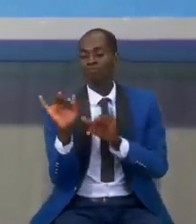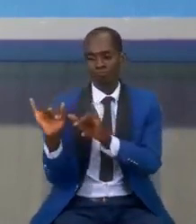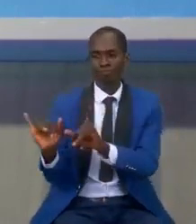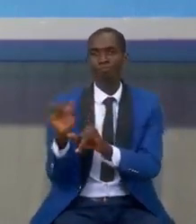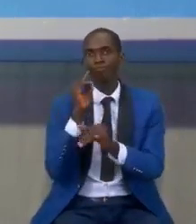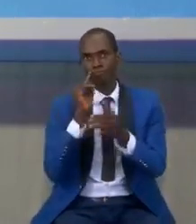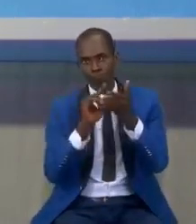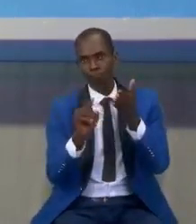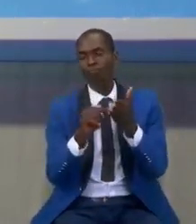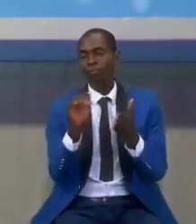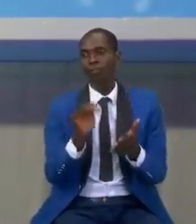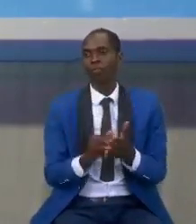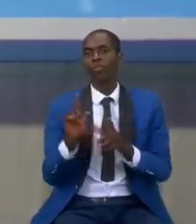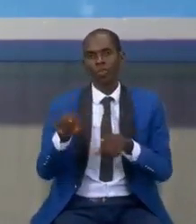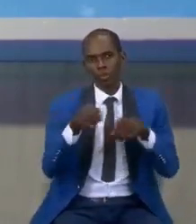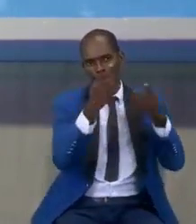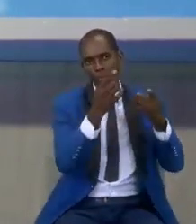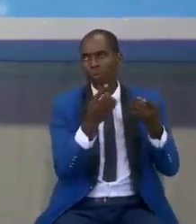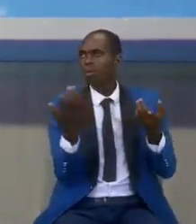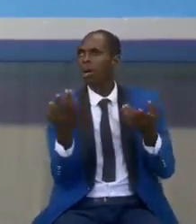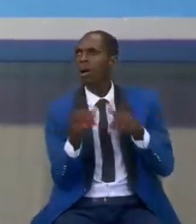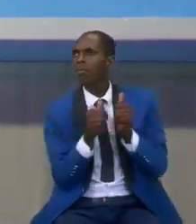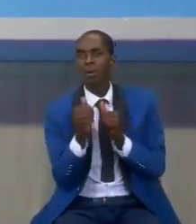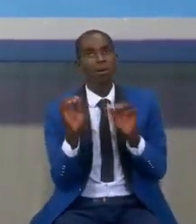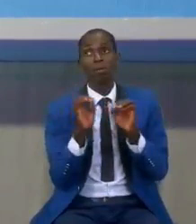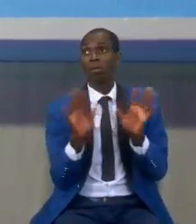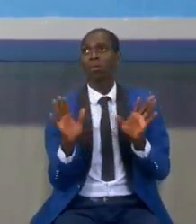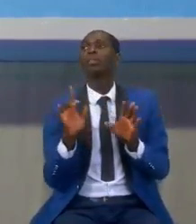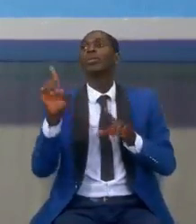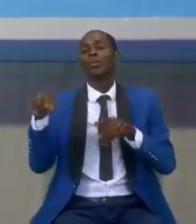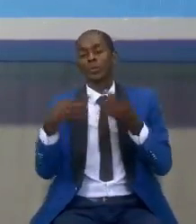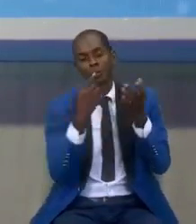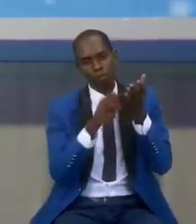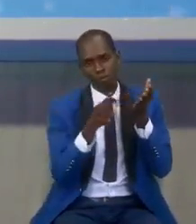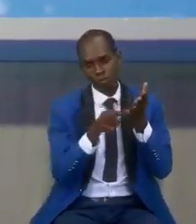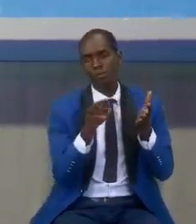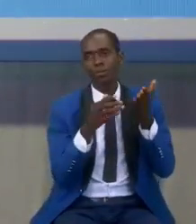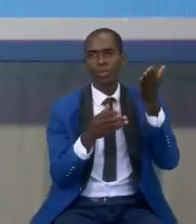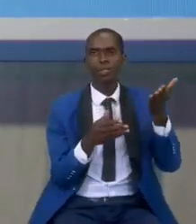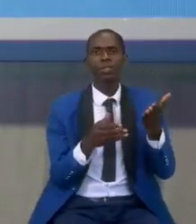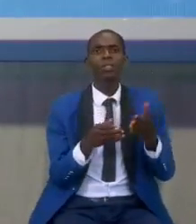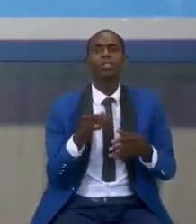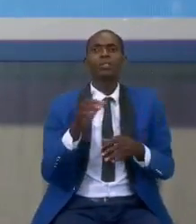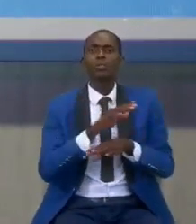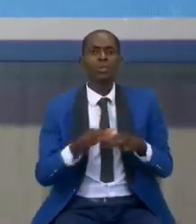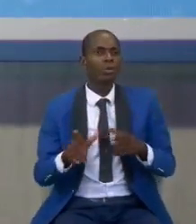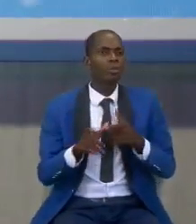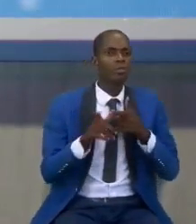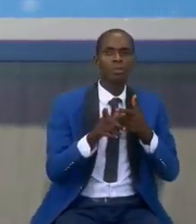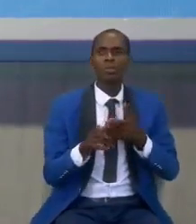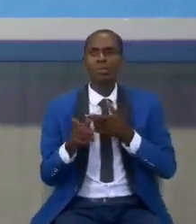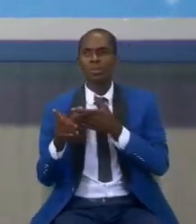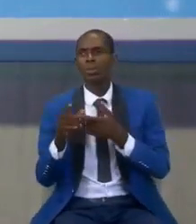there, check up. Check up. Don't run away. You're in a hurry for anything. This is what you came for. You came for having your miracle.